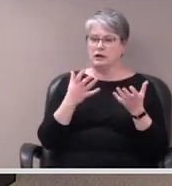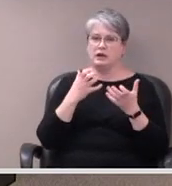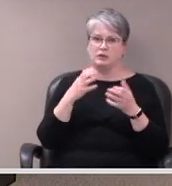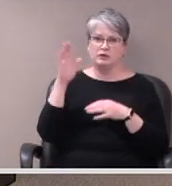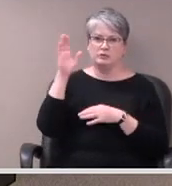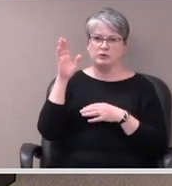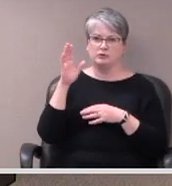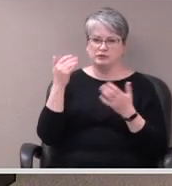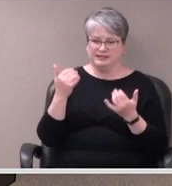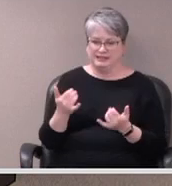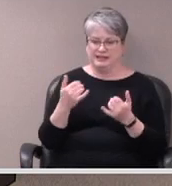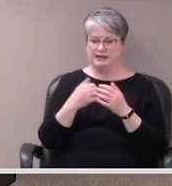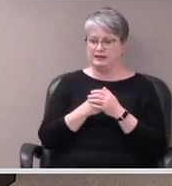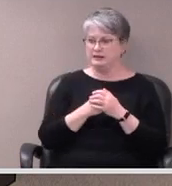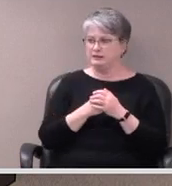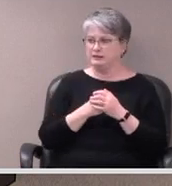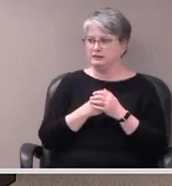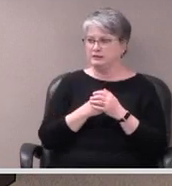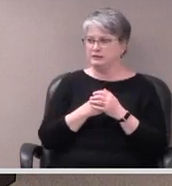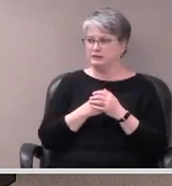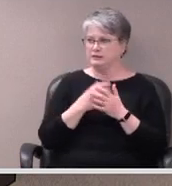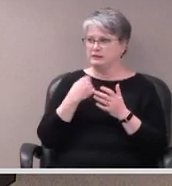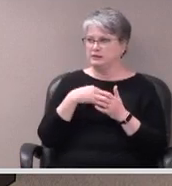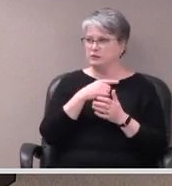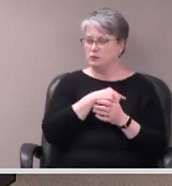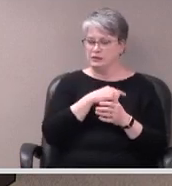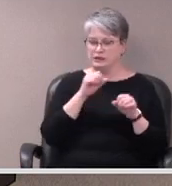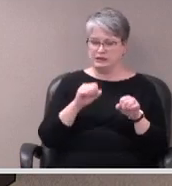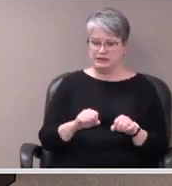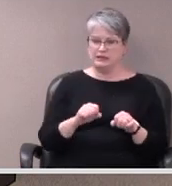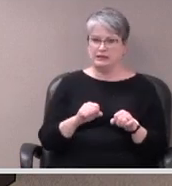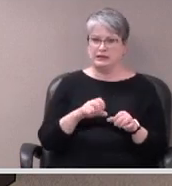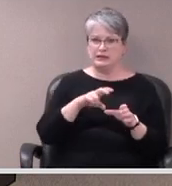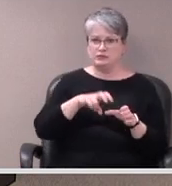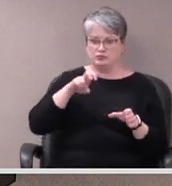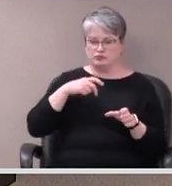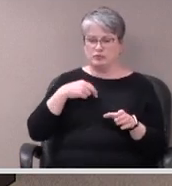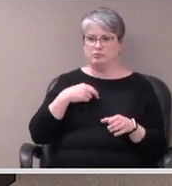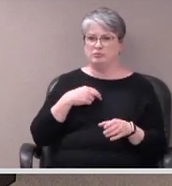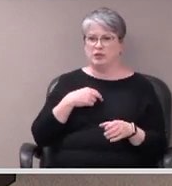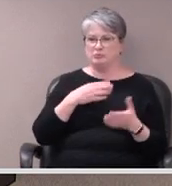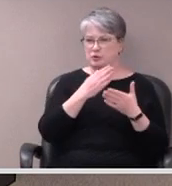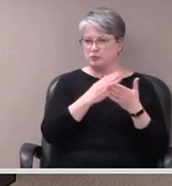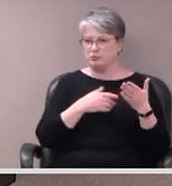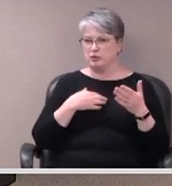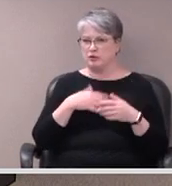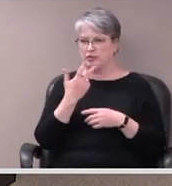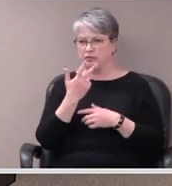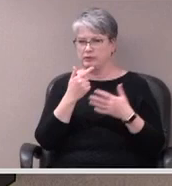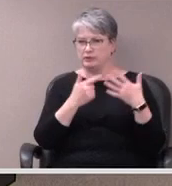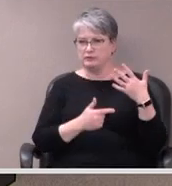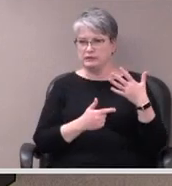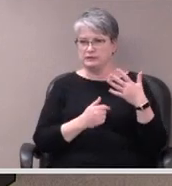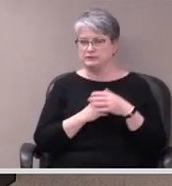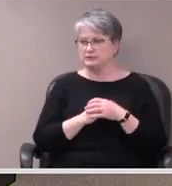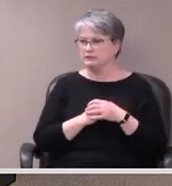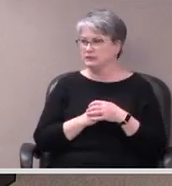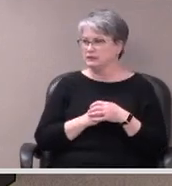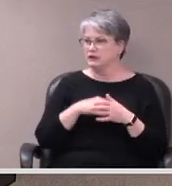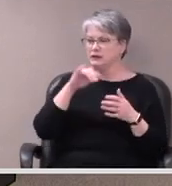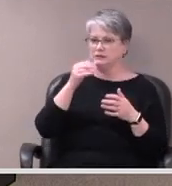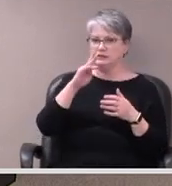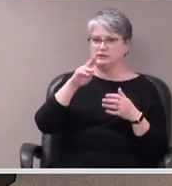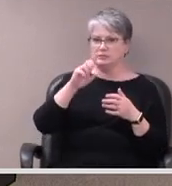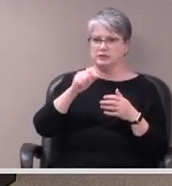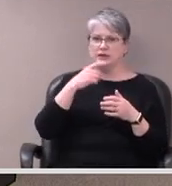motion on this particular item that we, if we can remove item three on this list. This is regarding JCPS